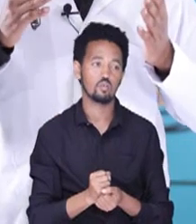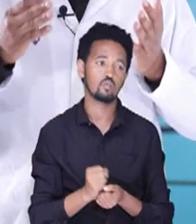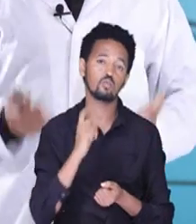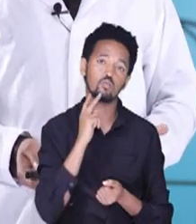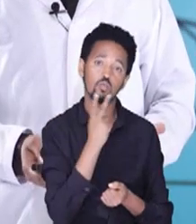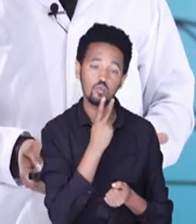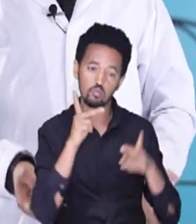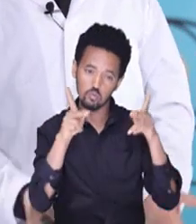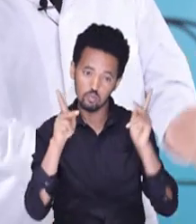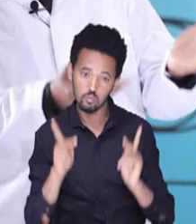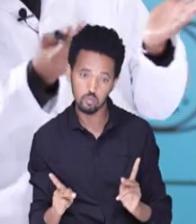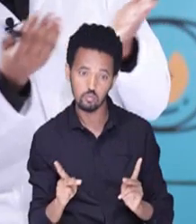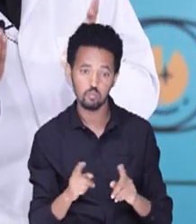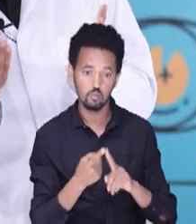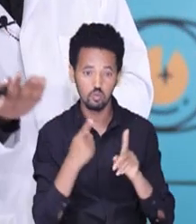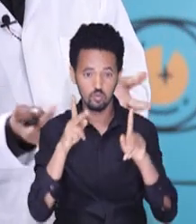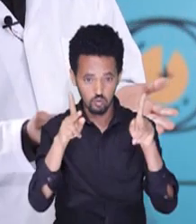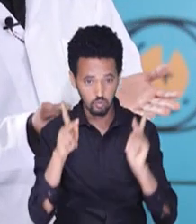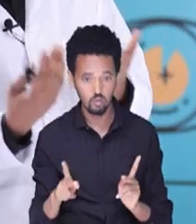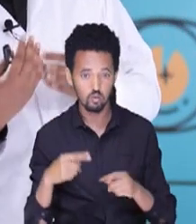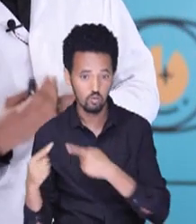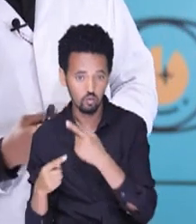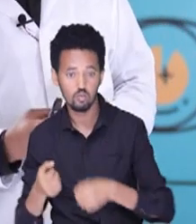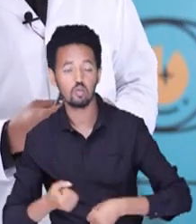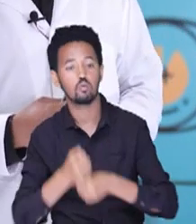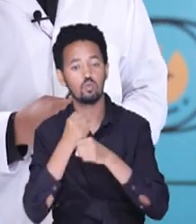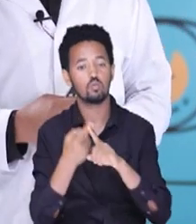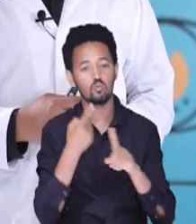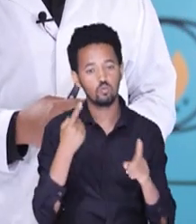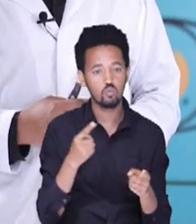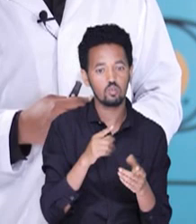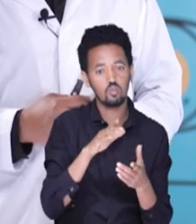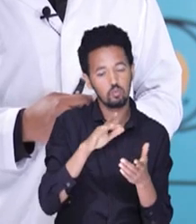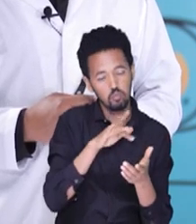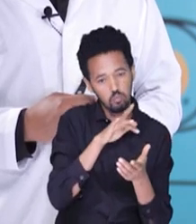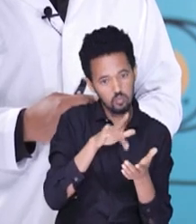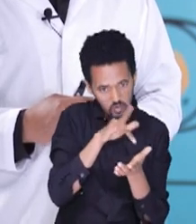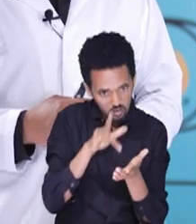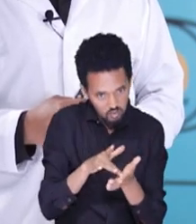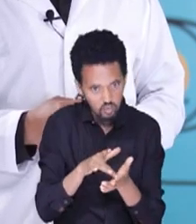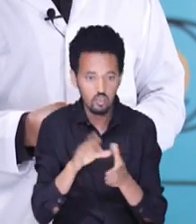the Parliament because the Parliament got support from the middle class, small landowners,